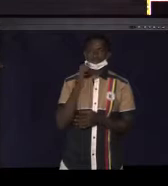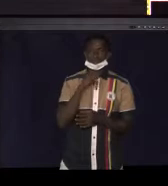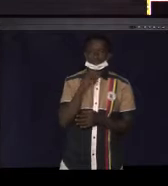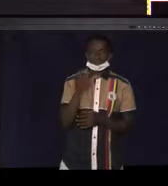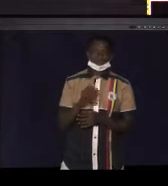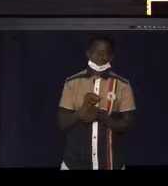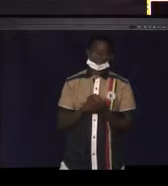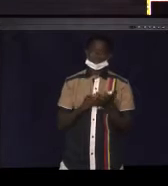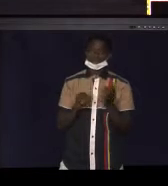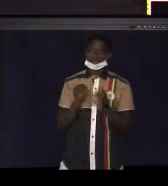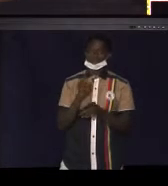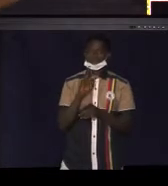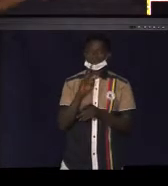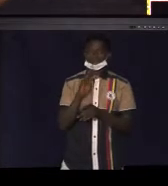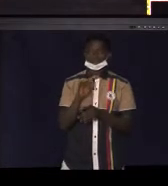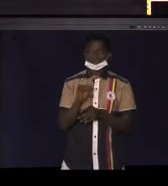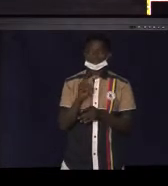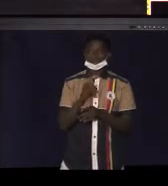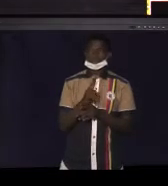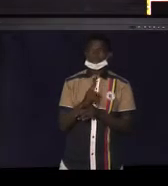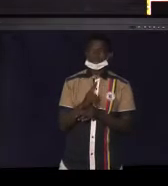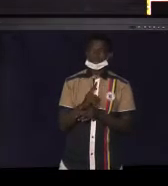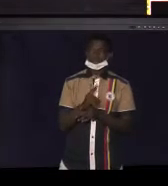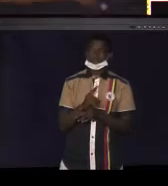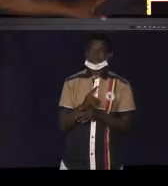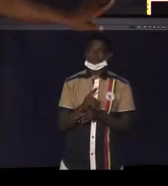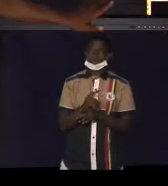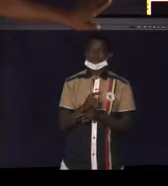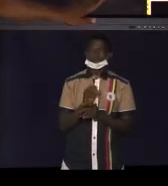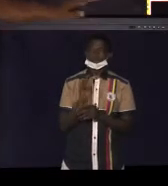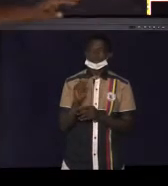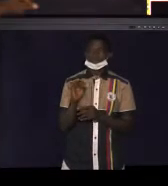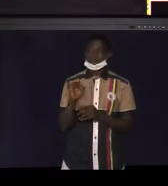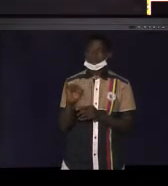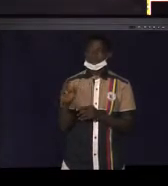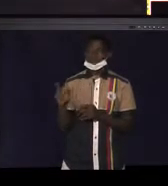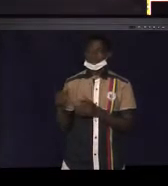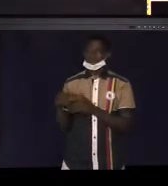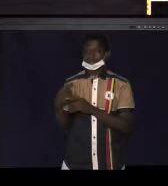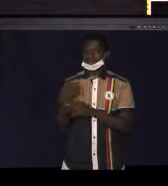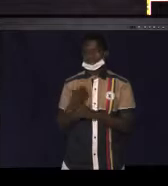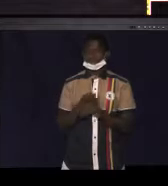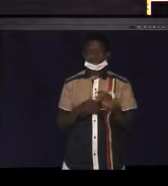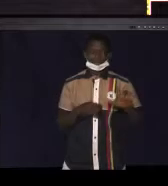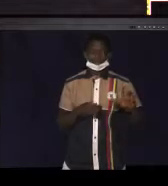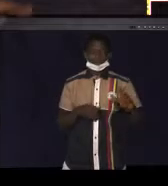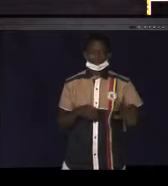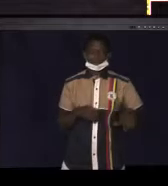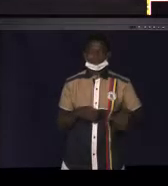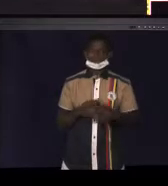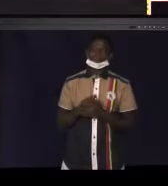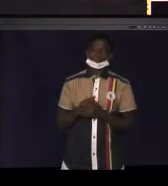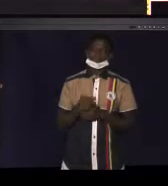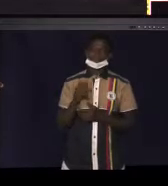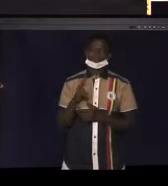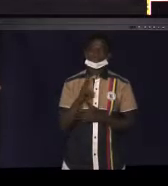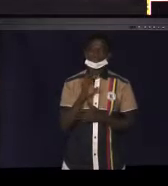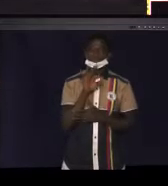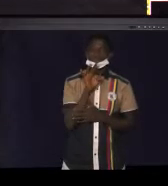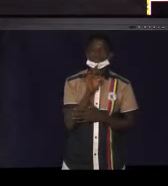we will not subtract one by one like we normally do. We subtract milliliters first and then liters later. So observe